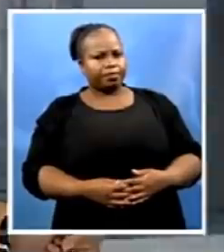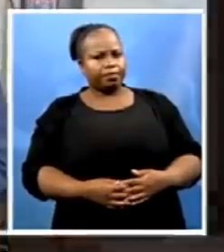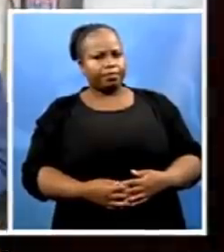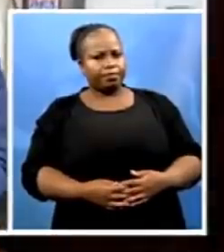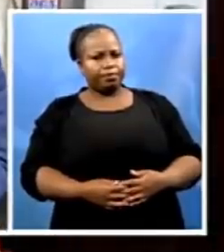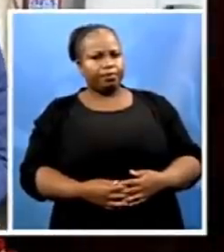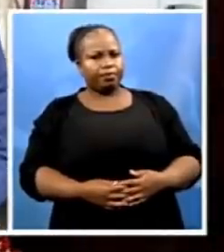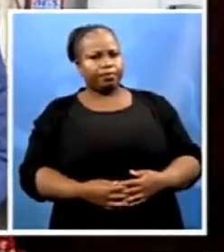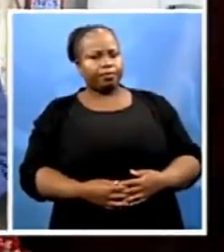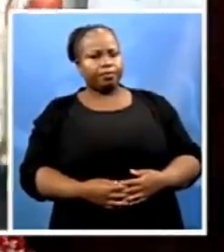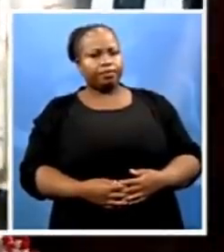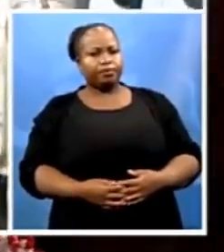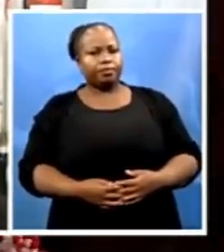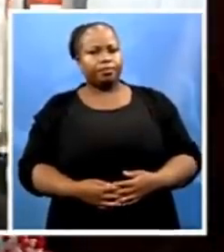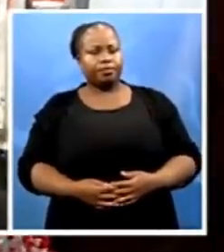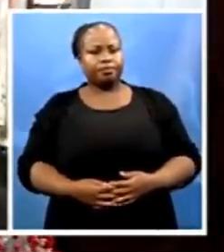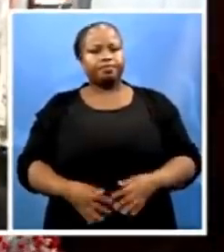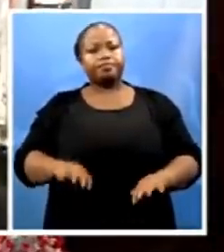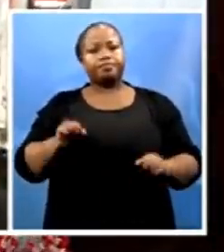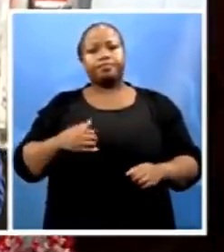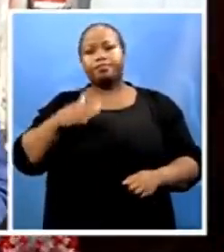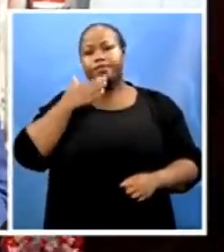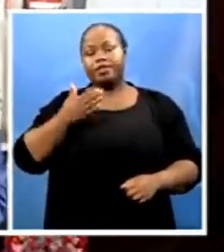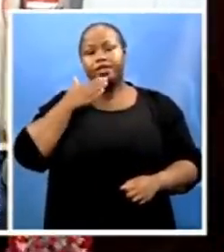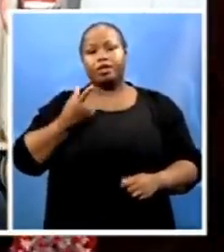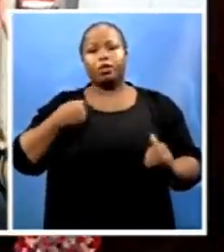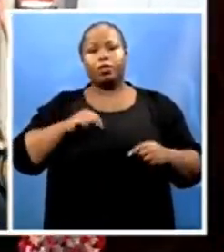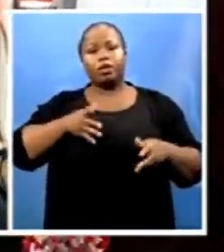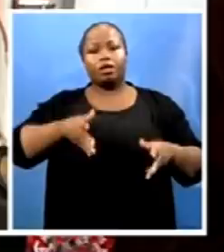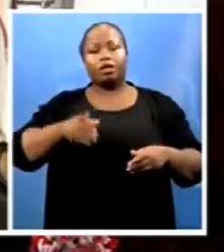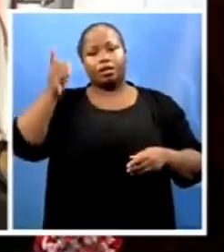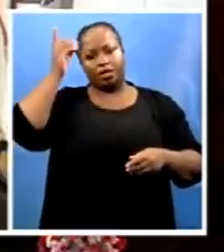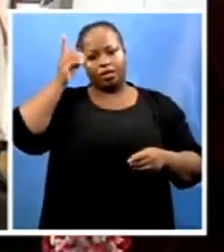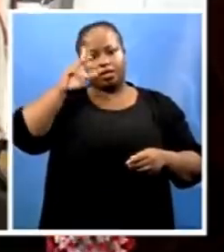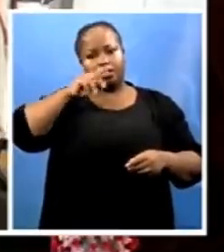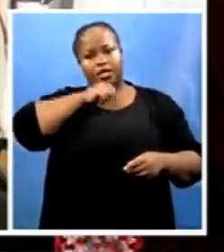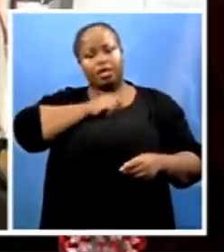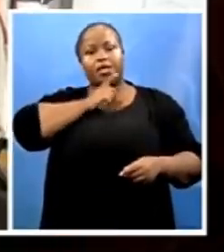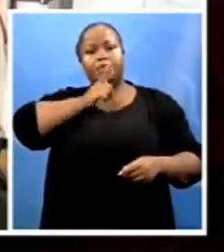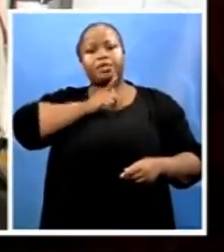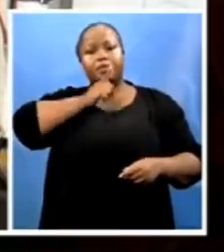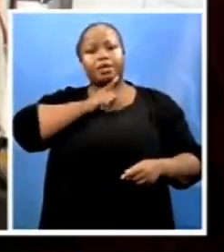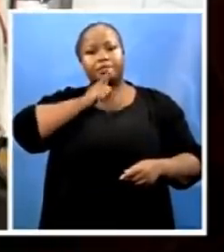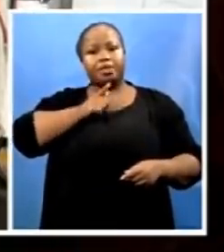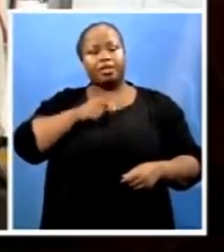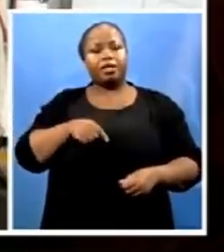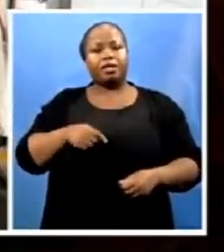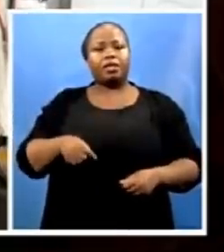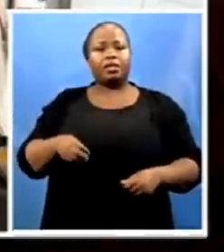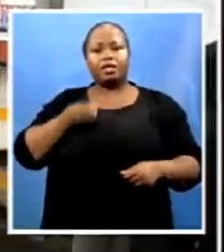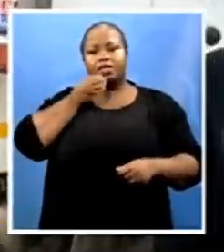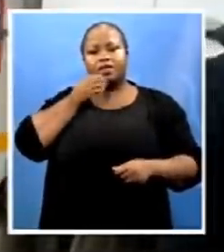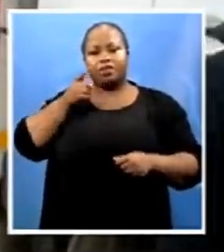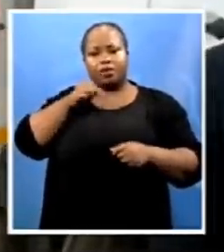Thank you very much. We are in Pietermaritzburg, where there is a bank, the food bank in KwaZulu-Natal, that is going to be